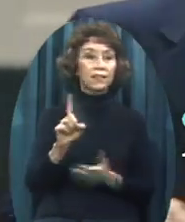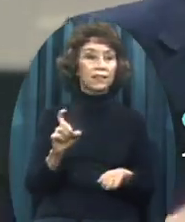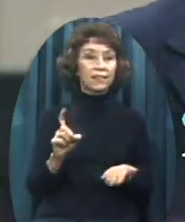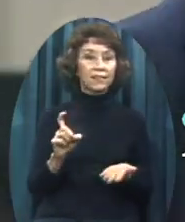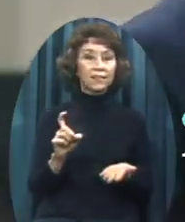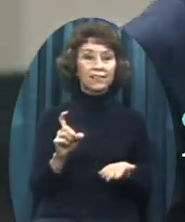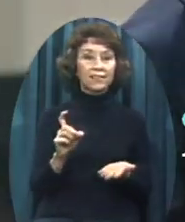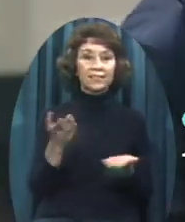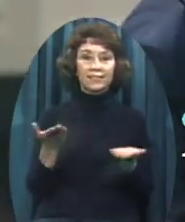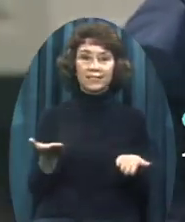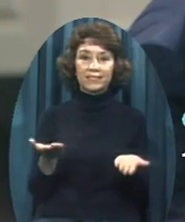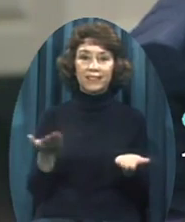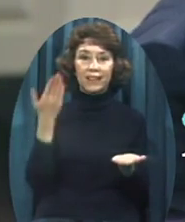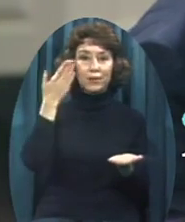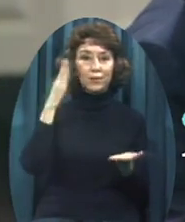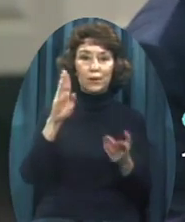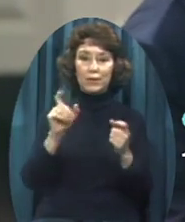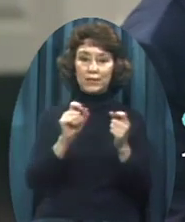I'm sure we're all guessing.